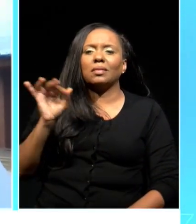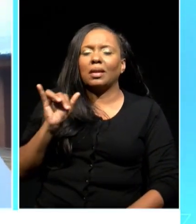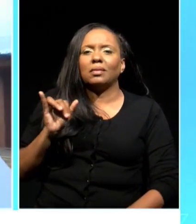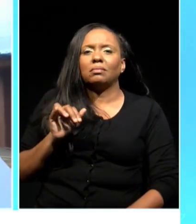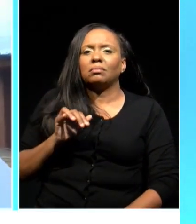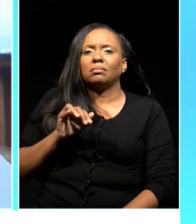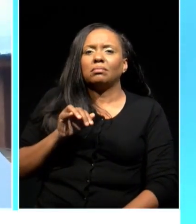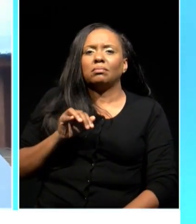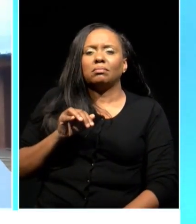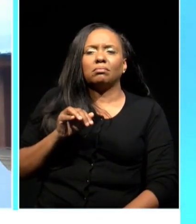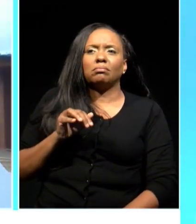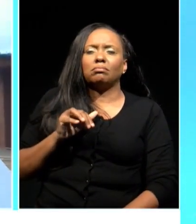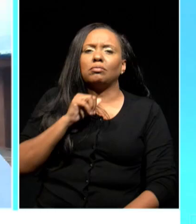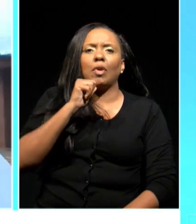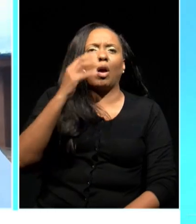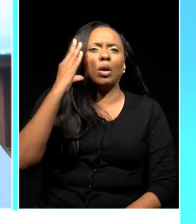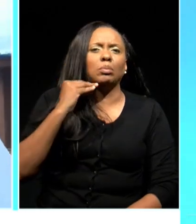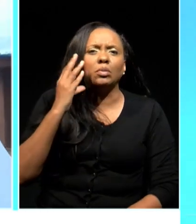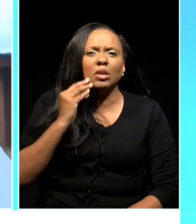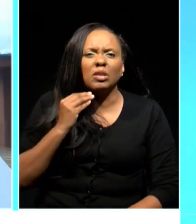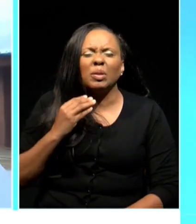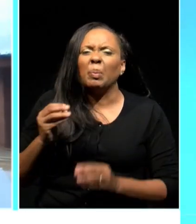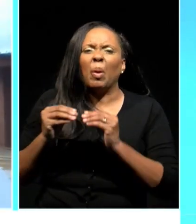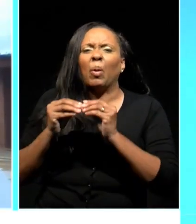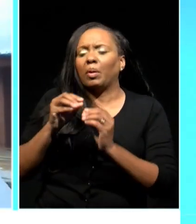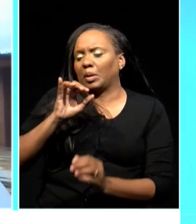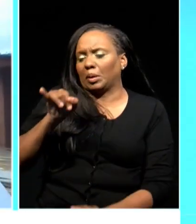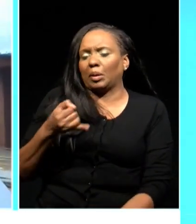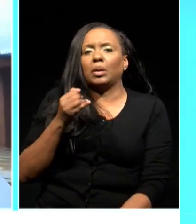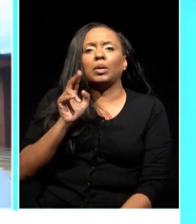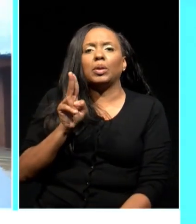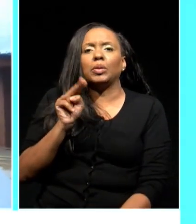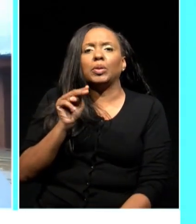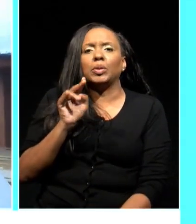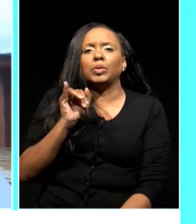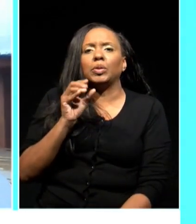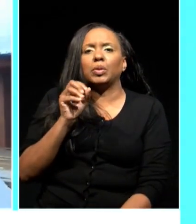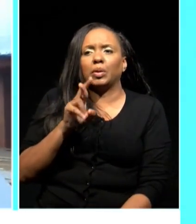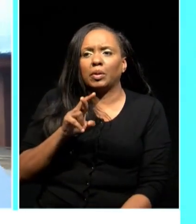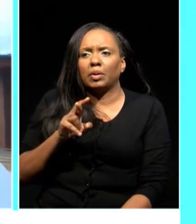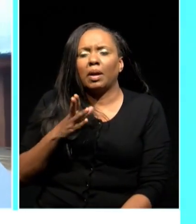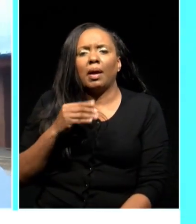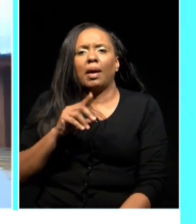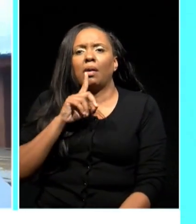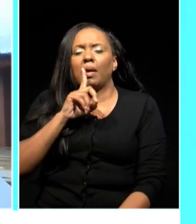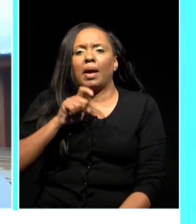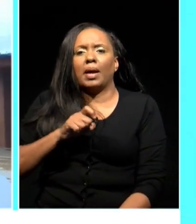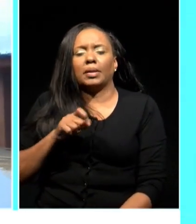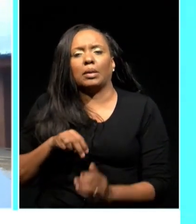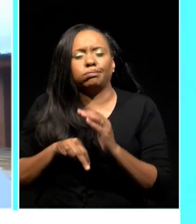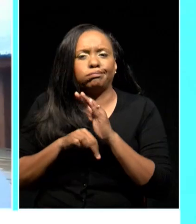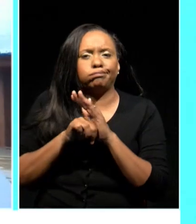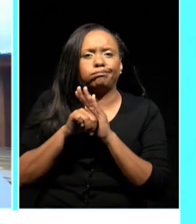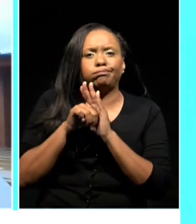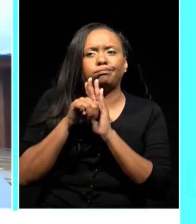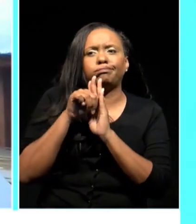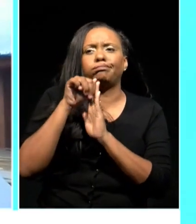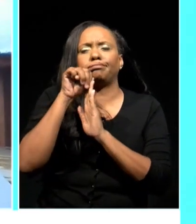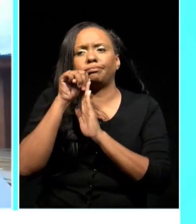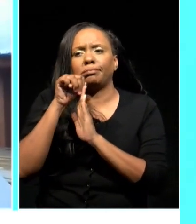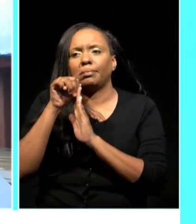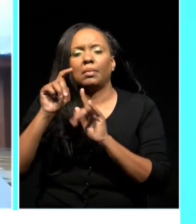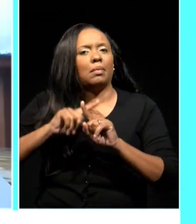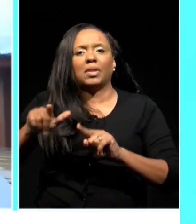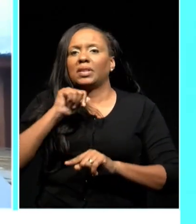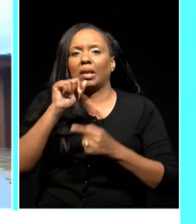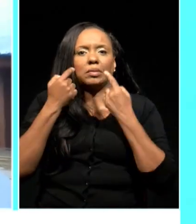where is she coming from? And she had to build that. She would have to build that, and fairly rapidly too, in terms of her maturity as a leader. And she did not succeed in